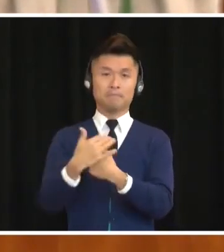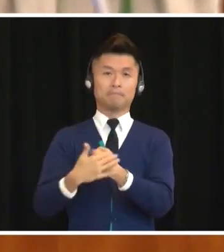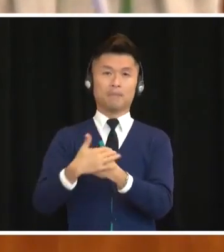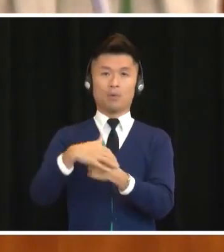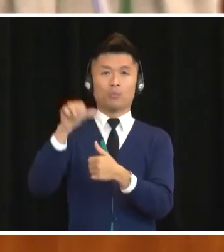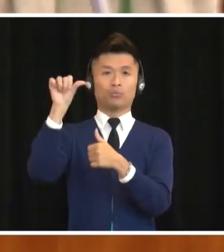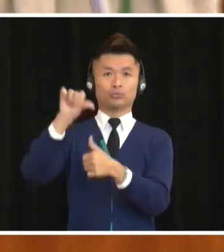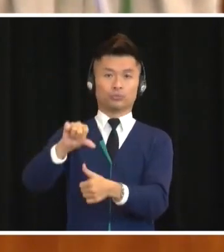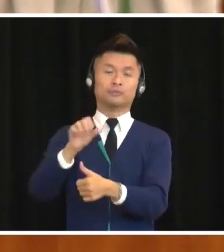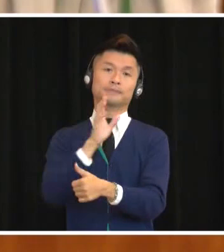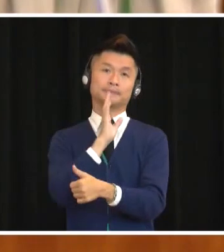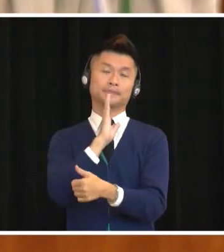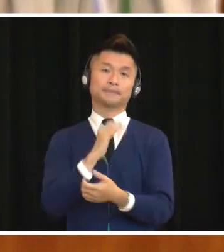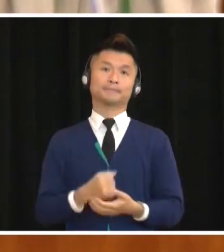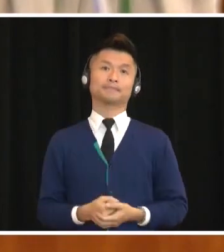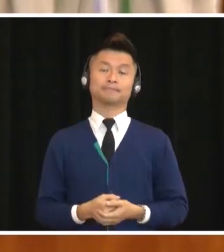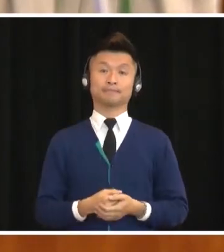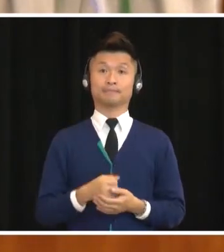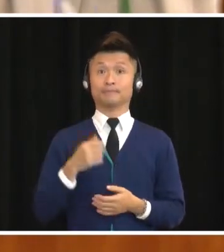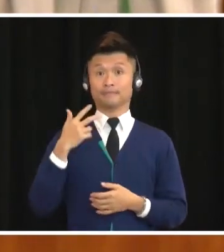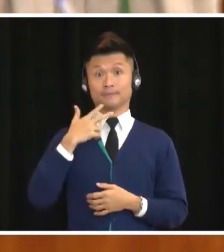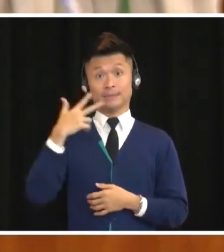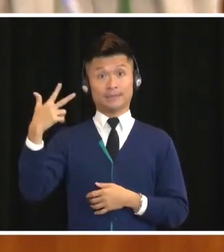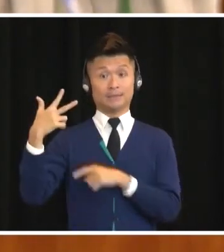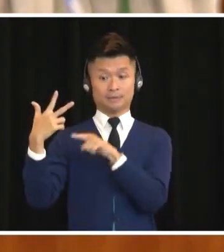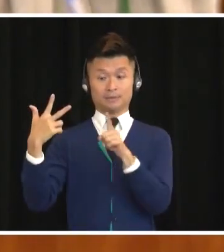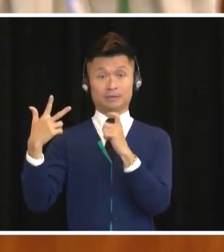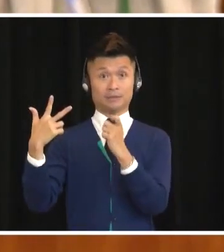the juvenile court and receive